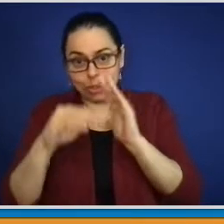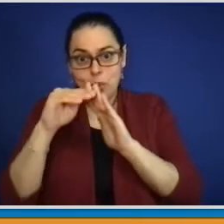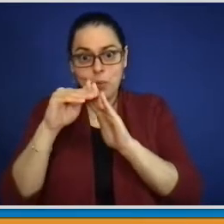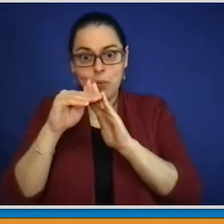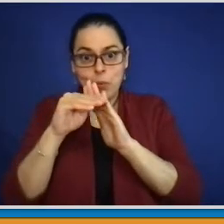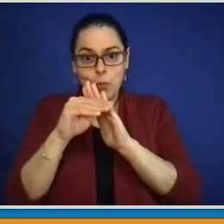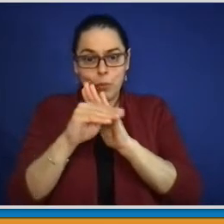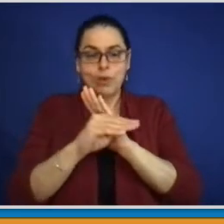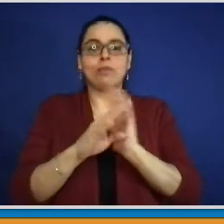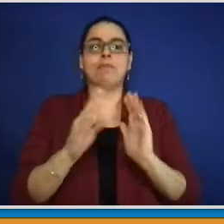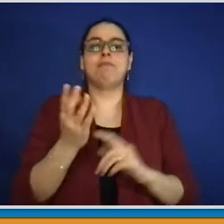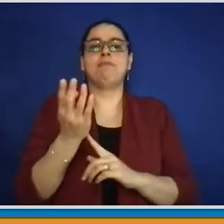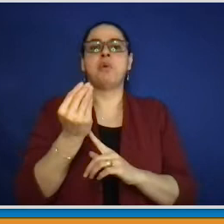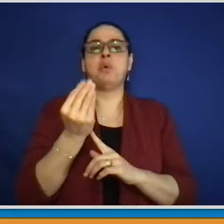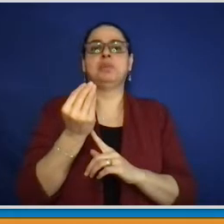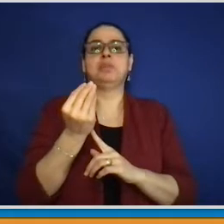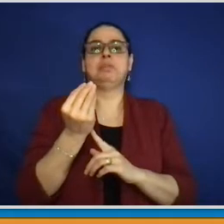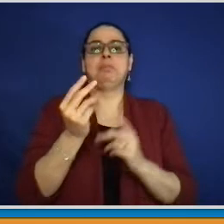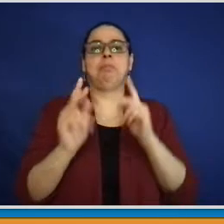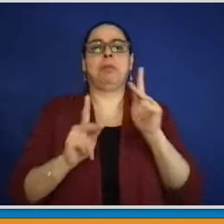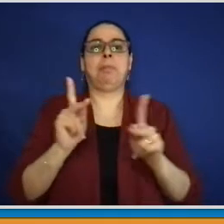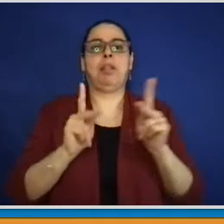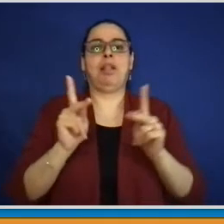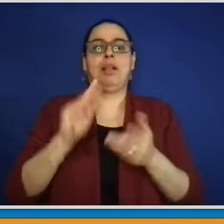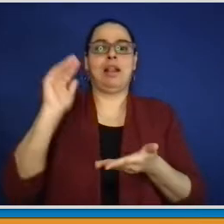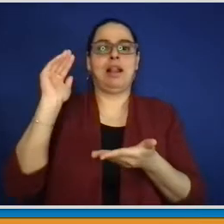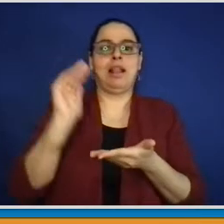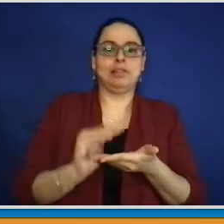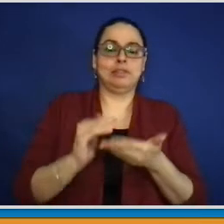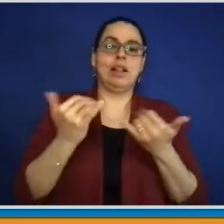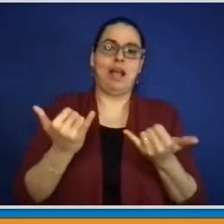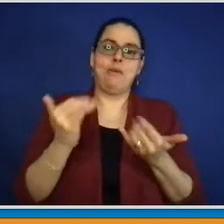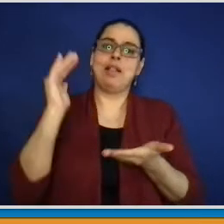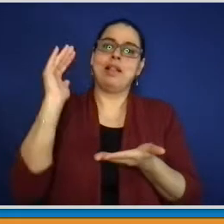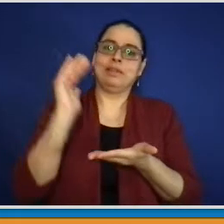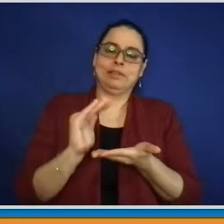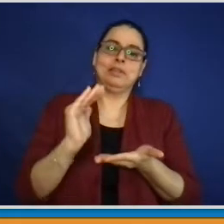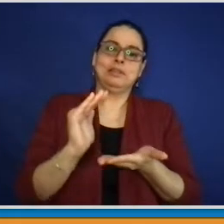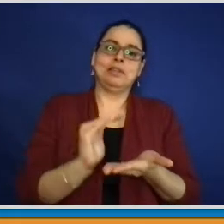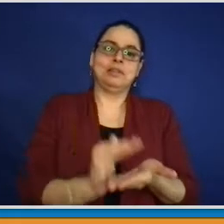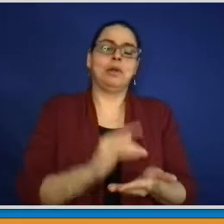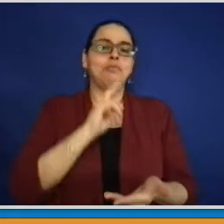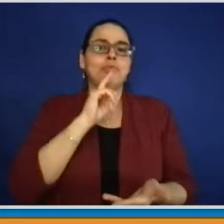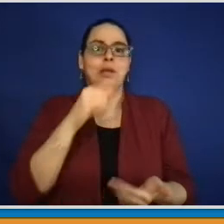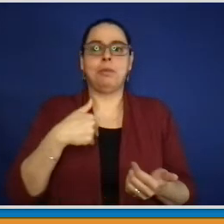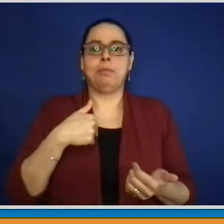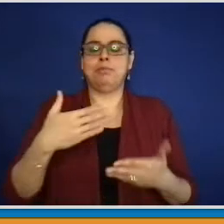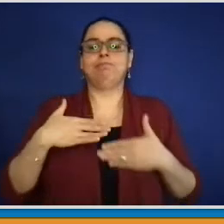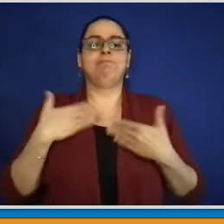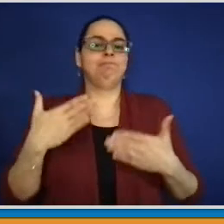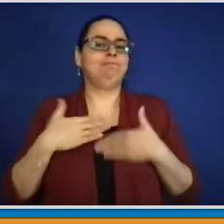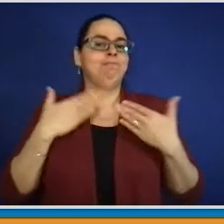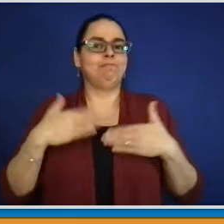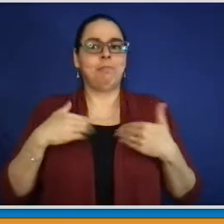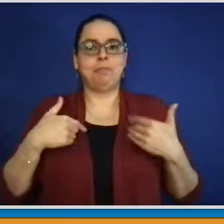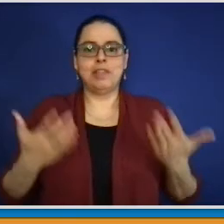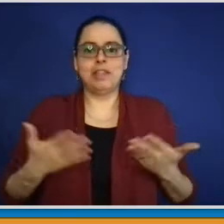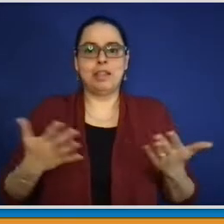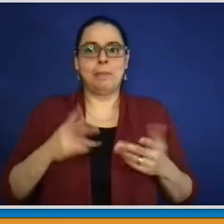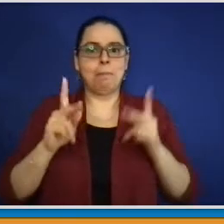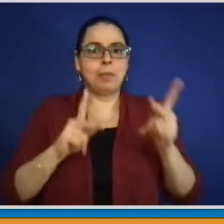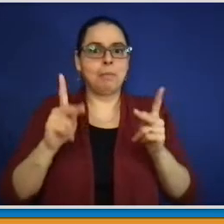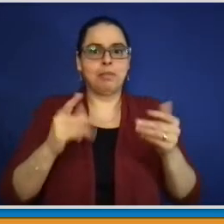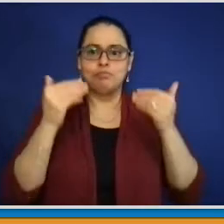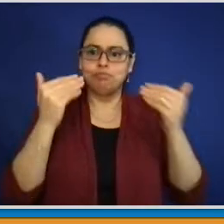reported cases. So I'm really encouraged that people are getting vaccinated and that people are still maintaining social